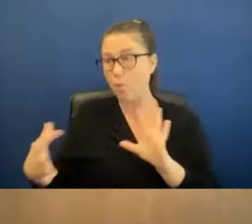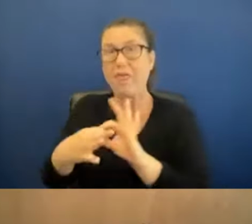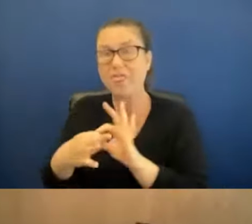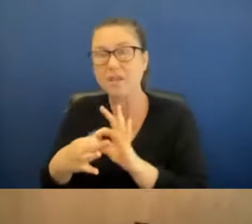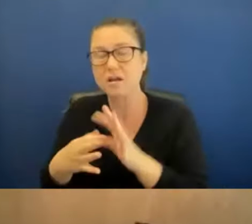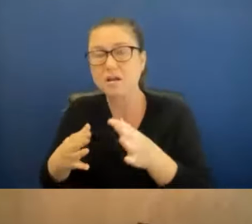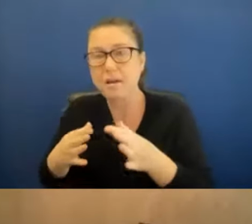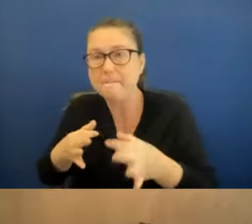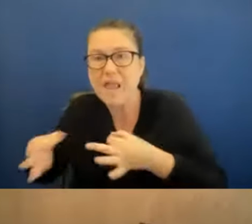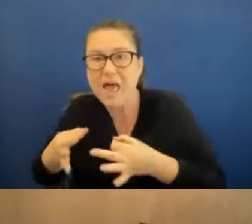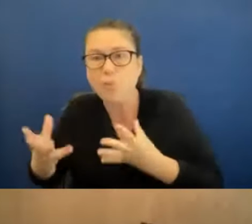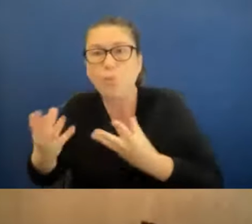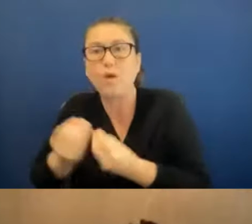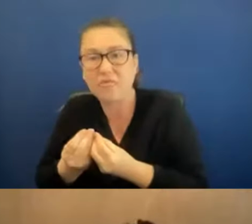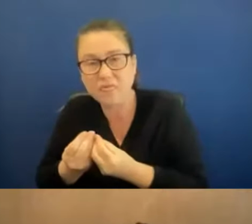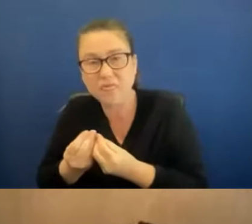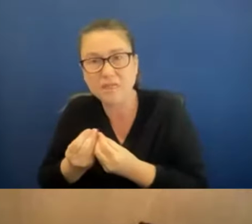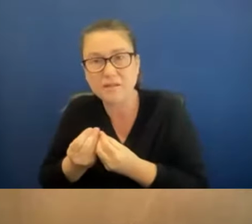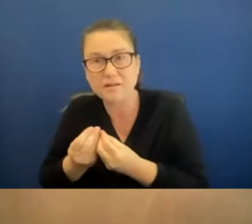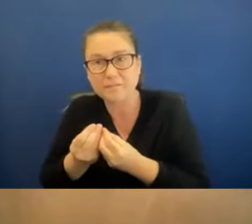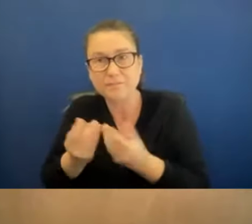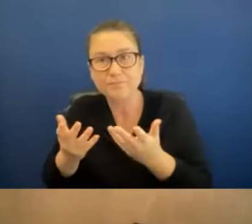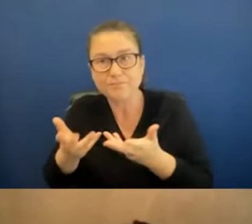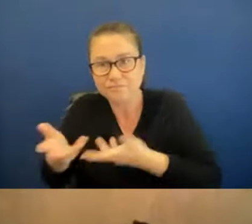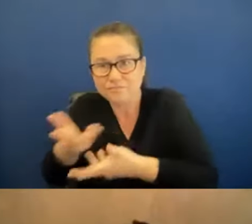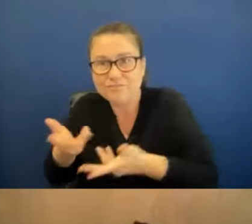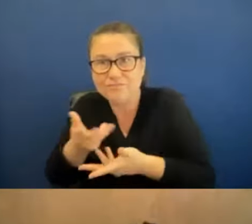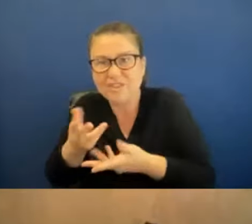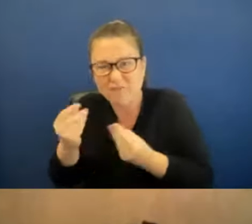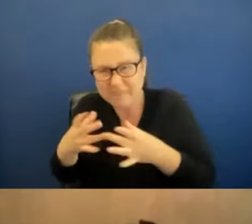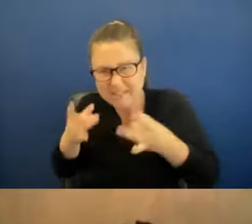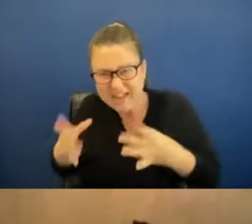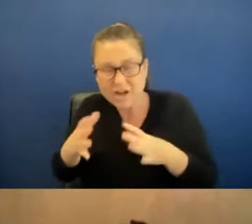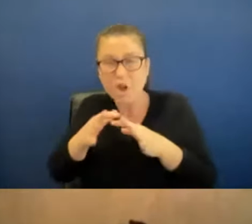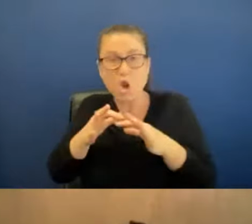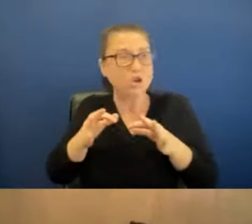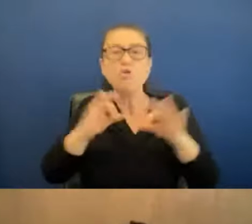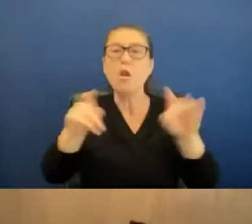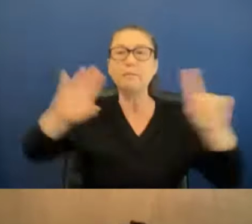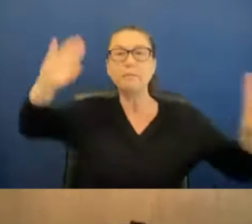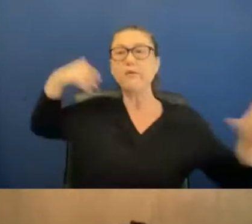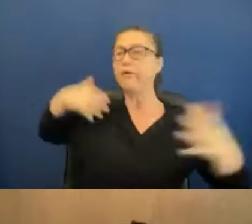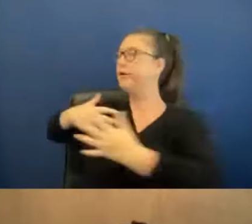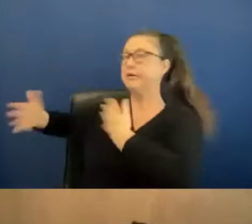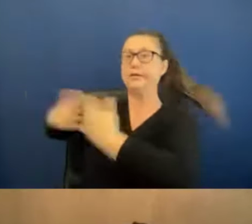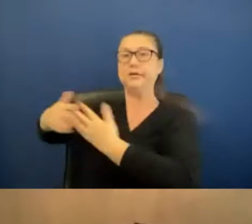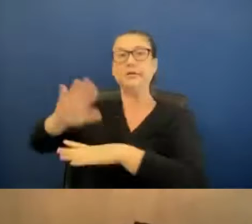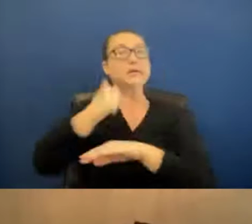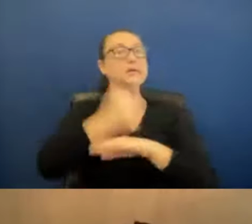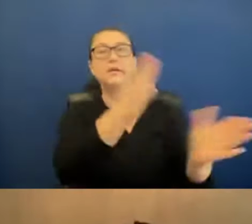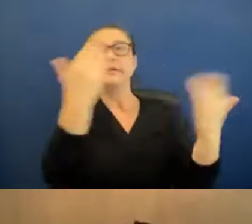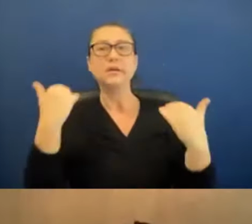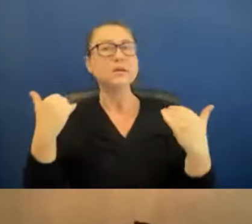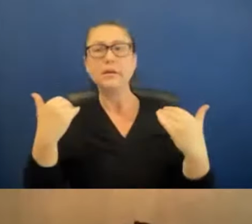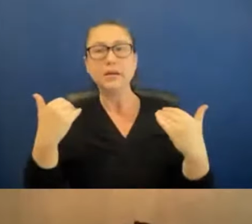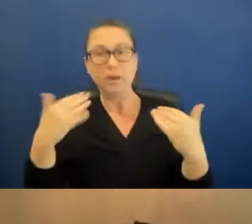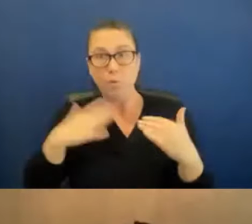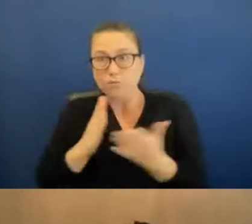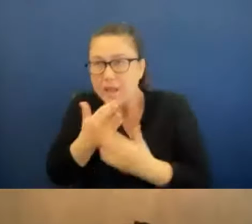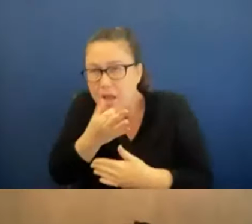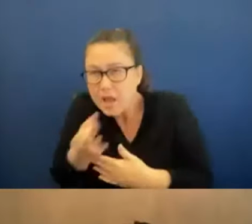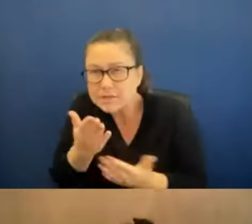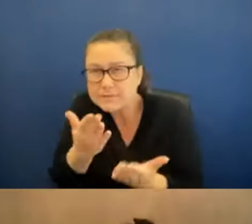be in a position where we could design with them from the very, very start. And because we'd already started those conversations, uh, it felt like we were just in a really,